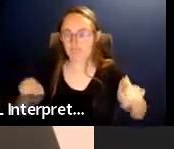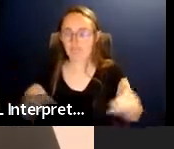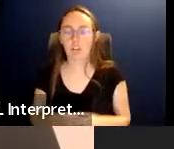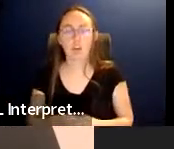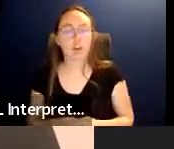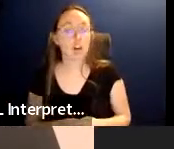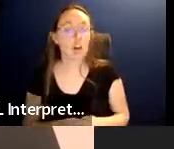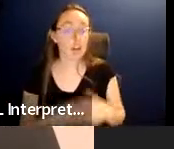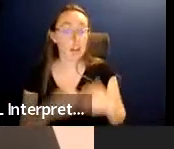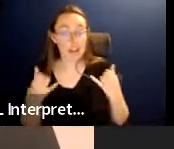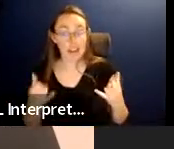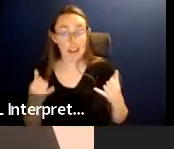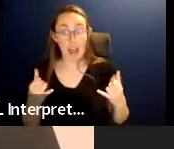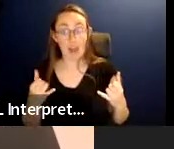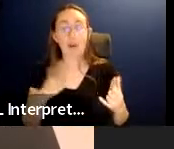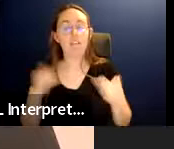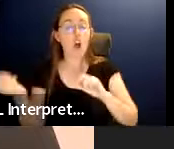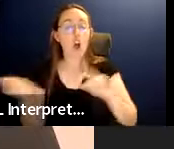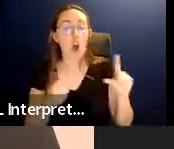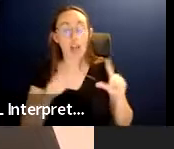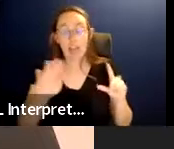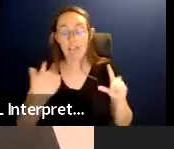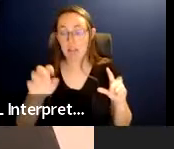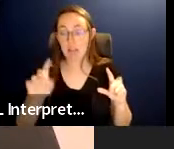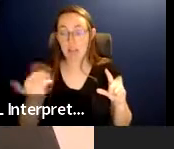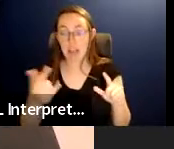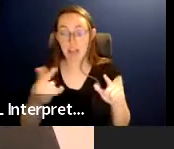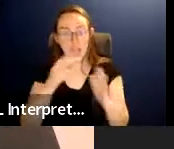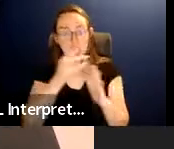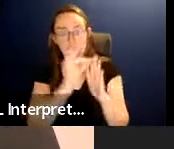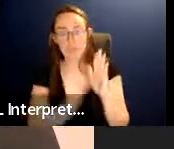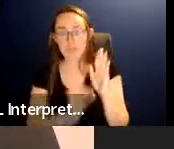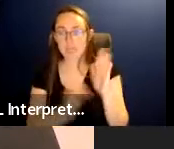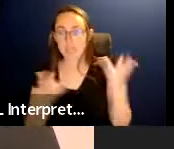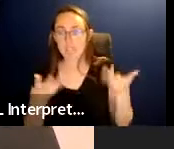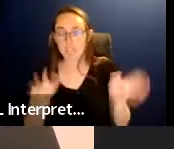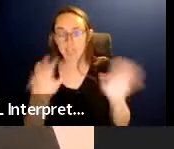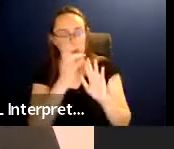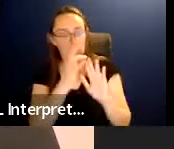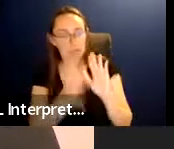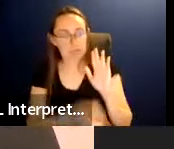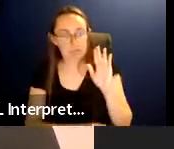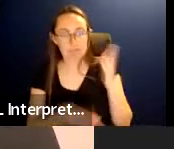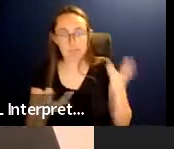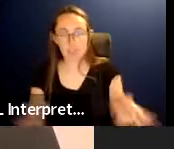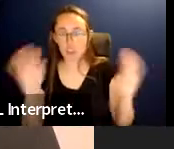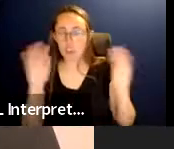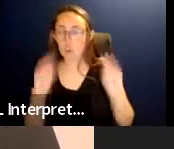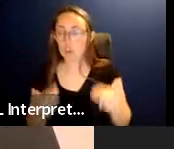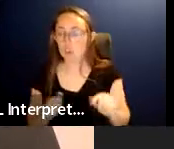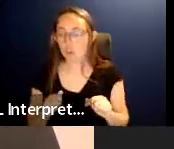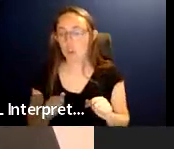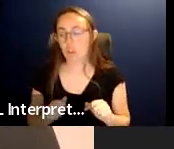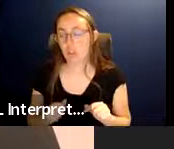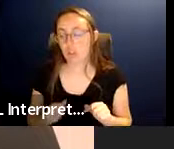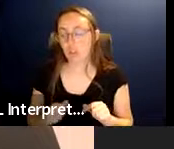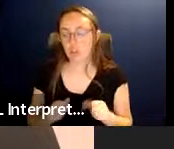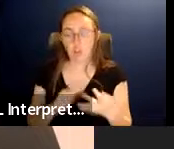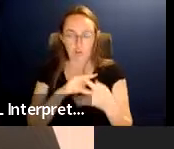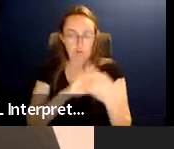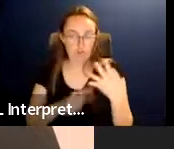you should have all the backings off of those four ends.